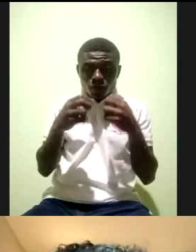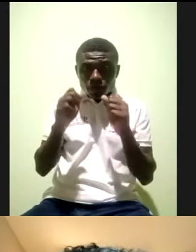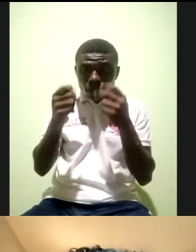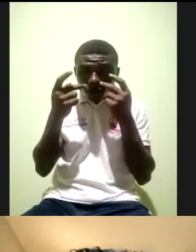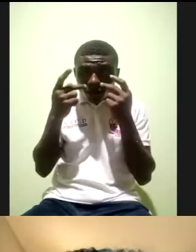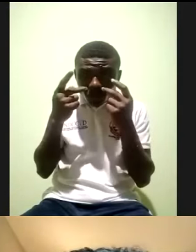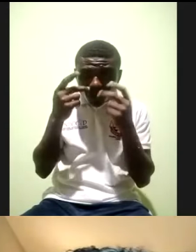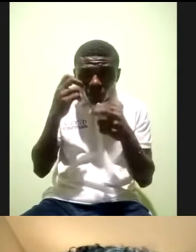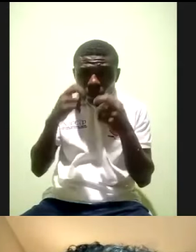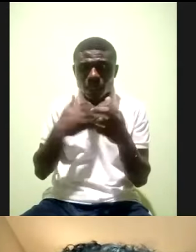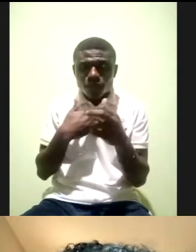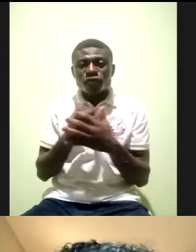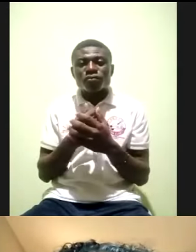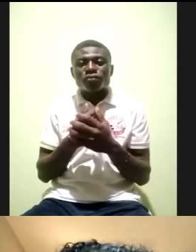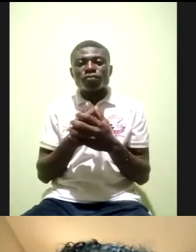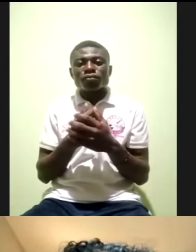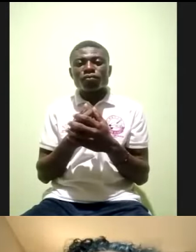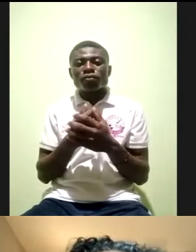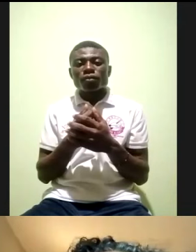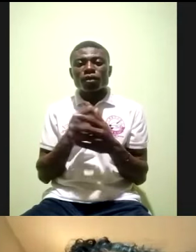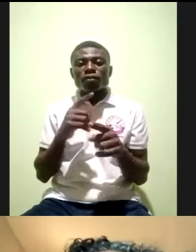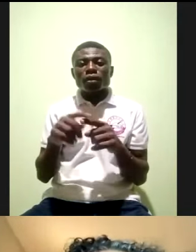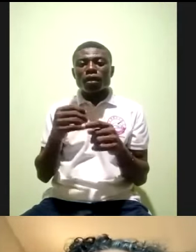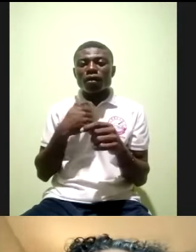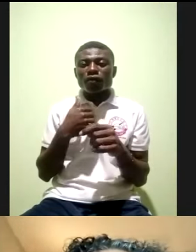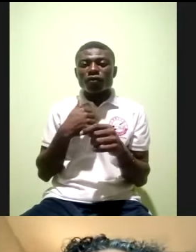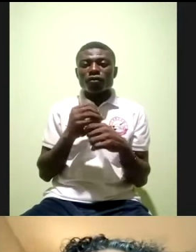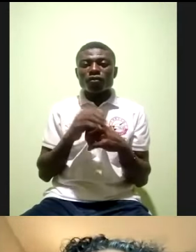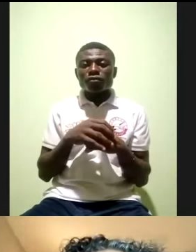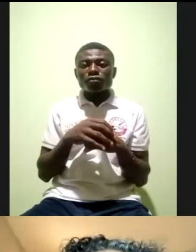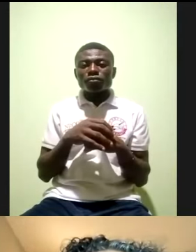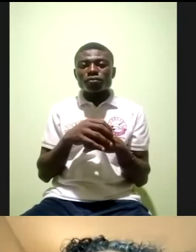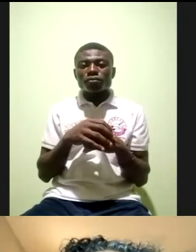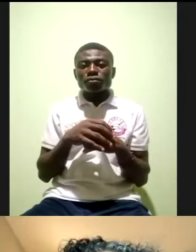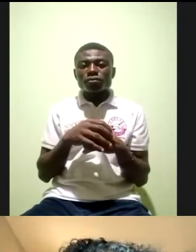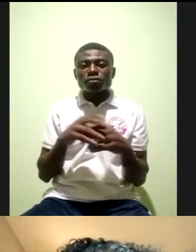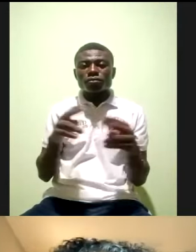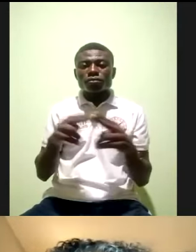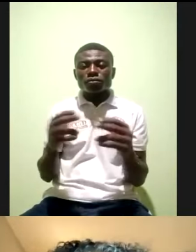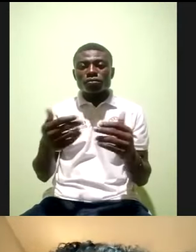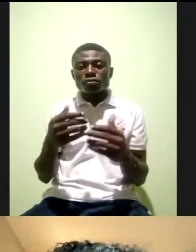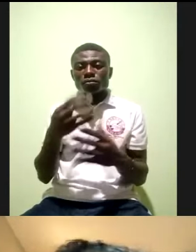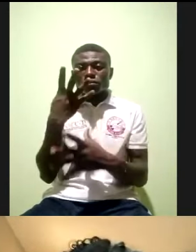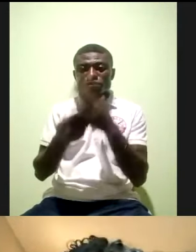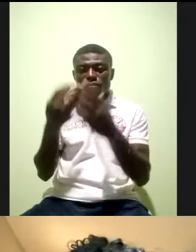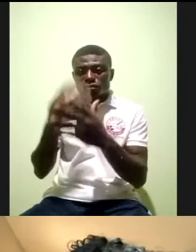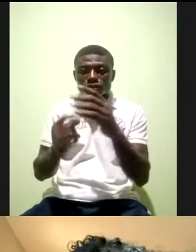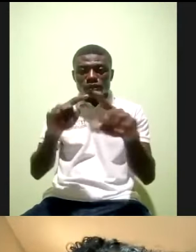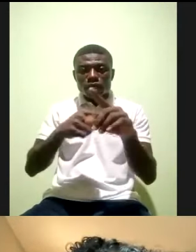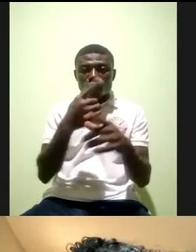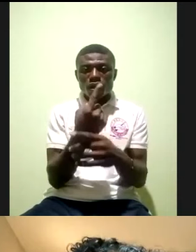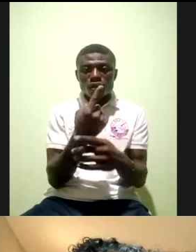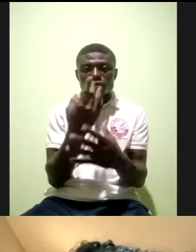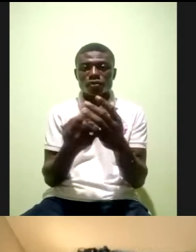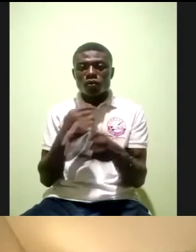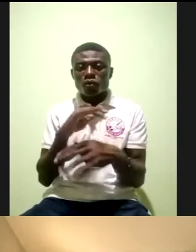correct, but they may have a challenge how they may start from one end, they may lose their space. So again, visual